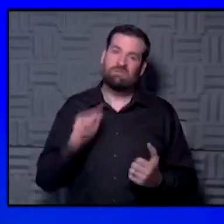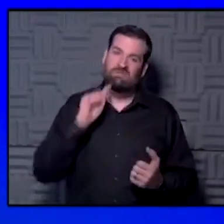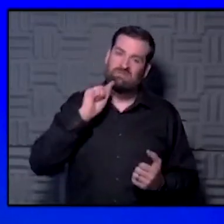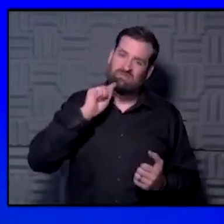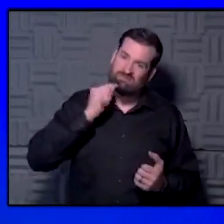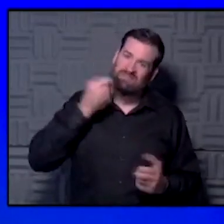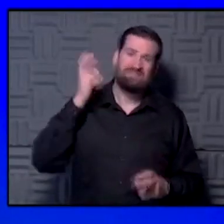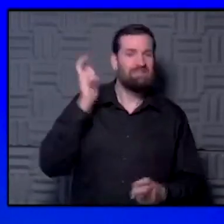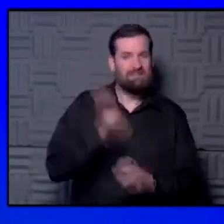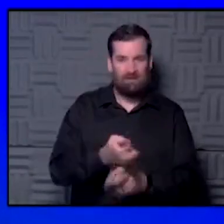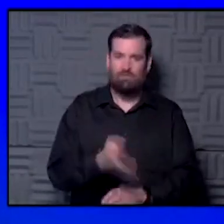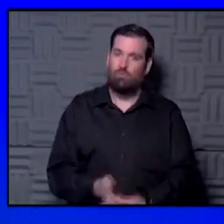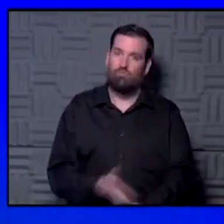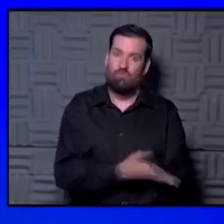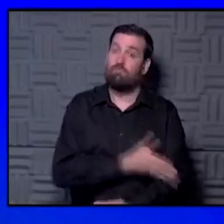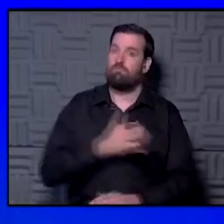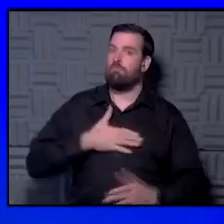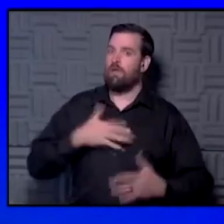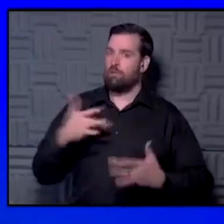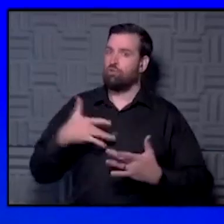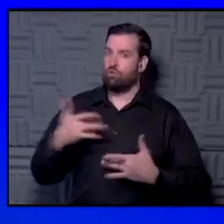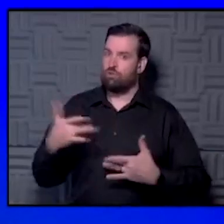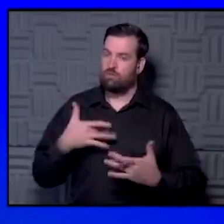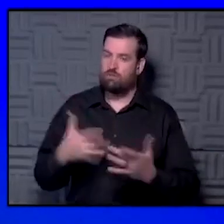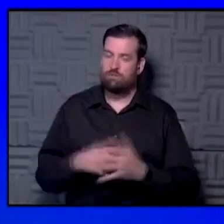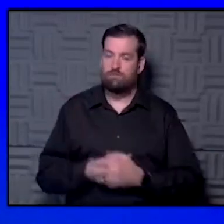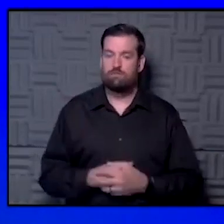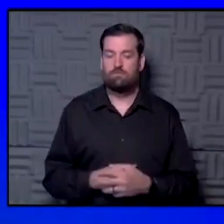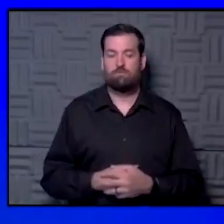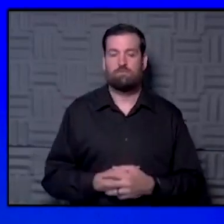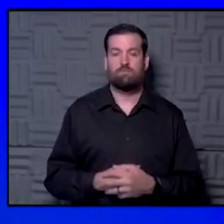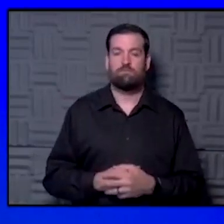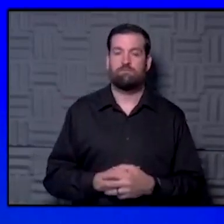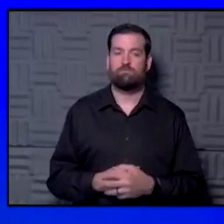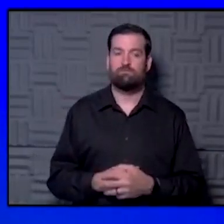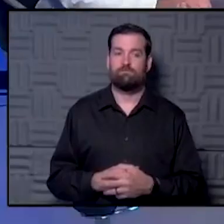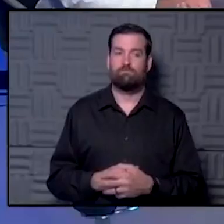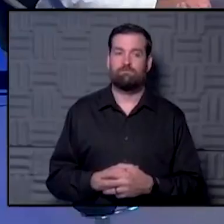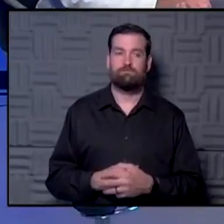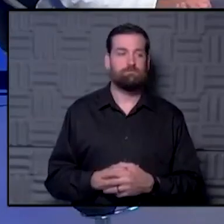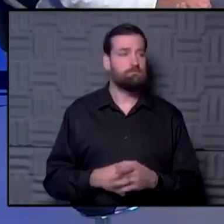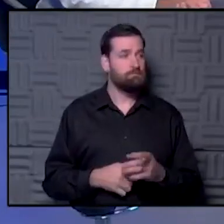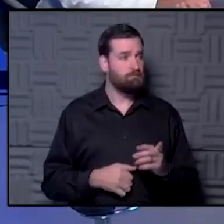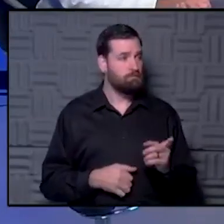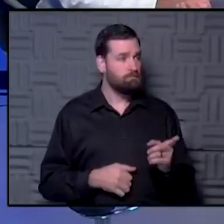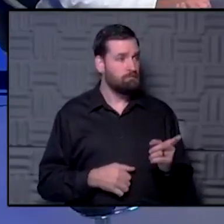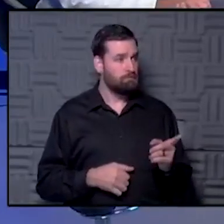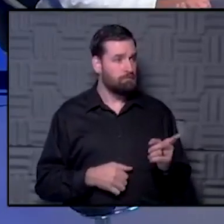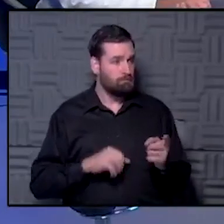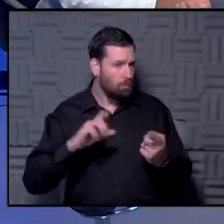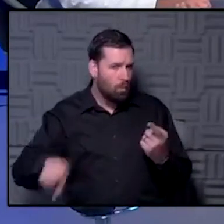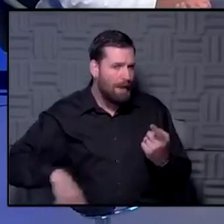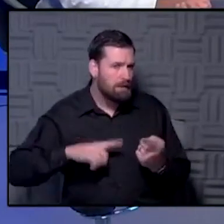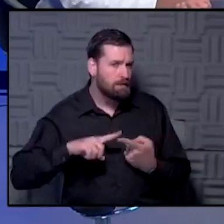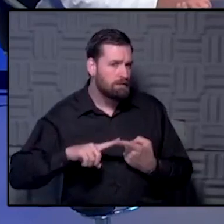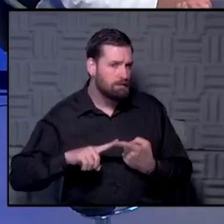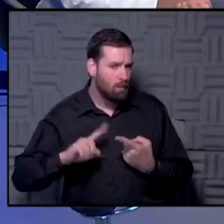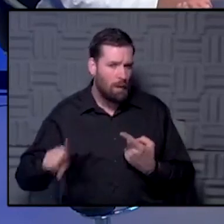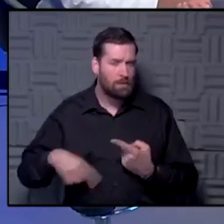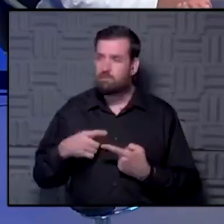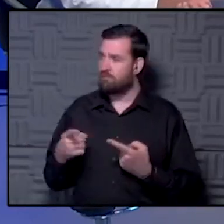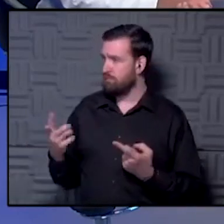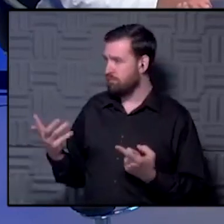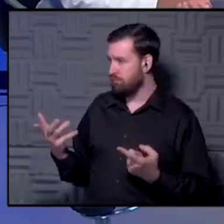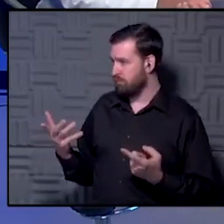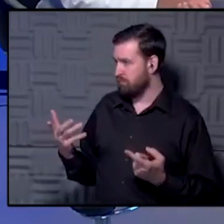to recover from that as well. And that's my concern clinically on a daily basis. And when do we get the flu shot? When you want to get